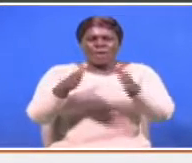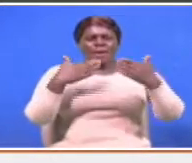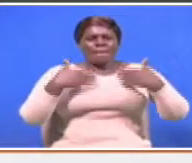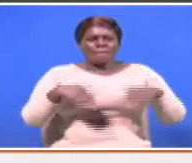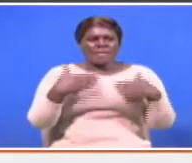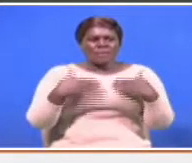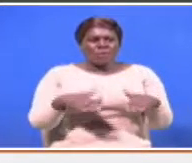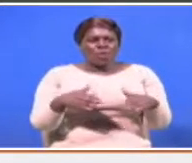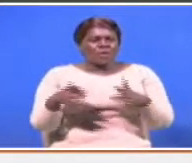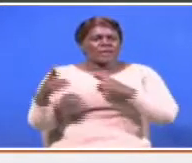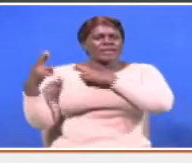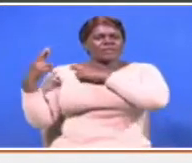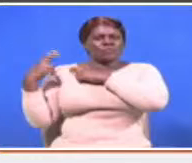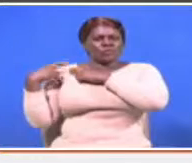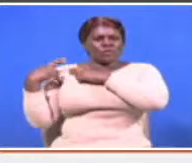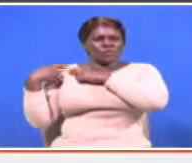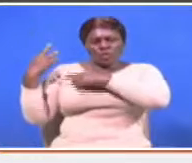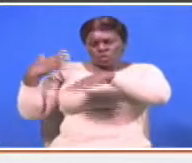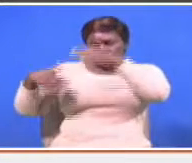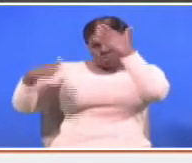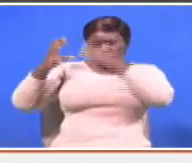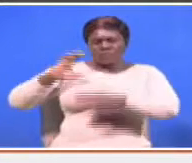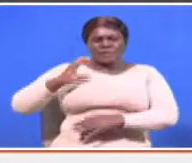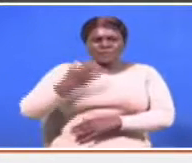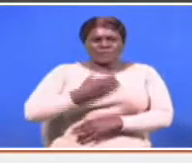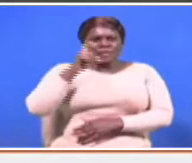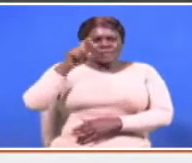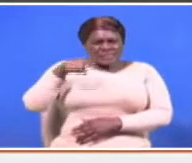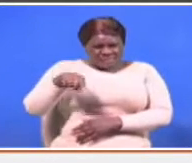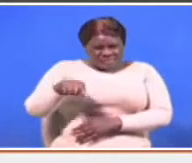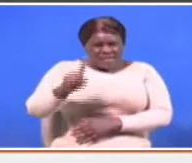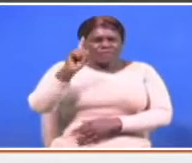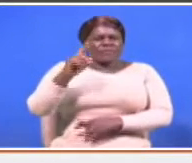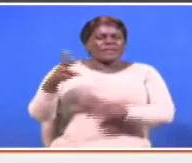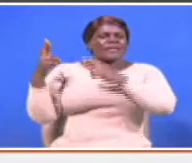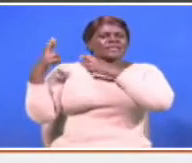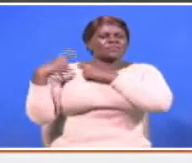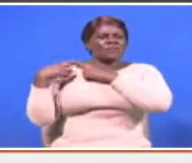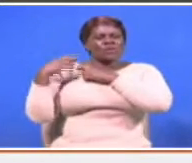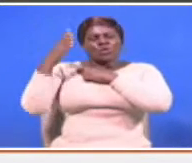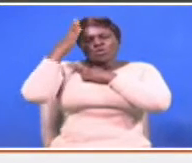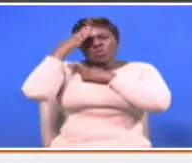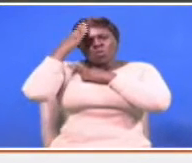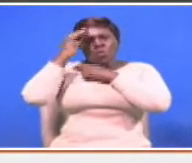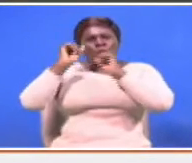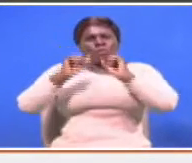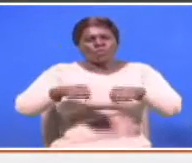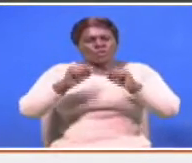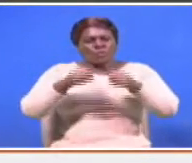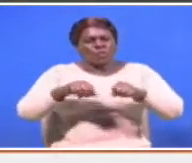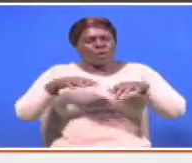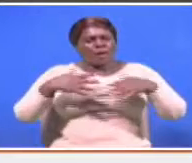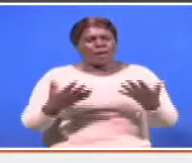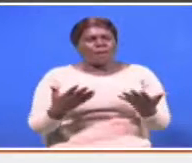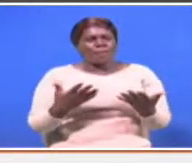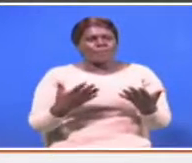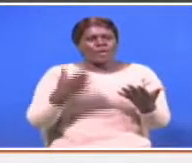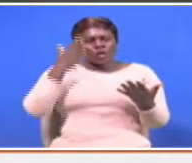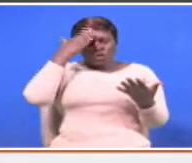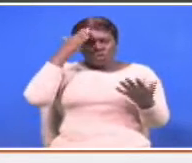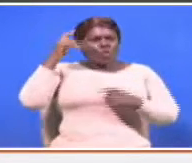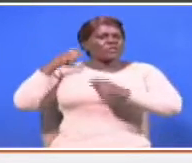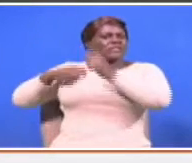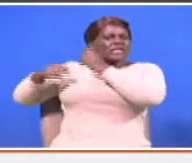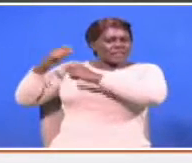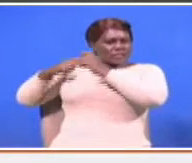who are in charge of that university councils have to be the ones who actually know the ethos of that university. Right. They know the